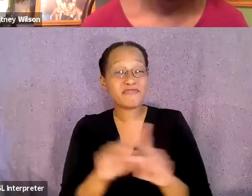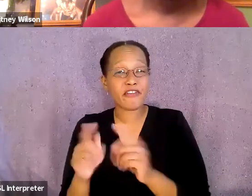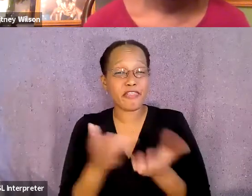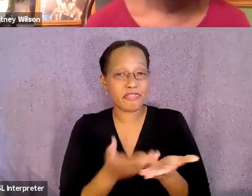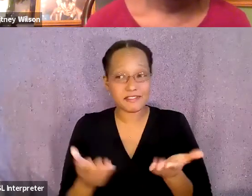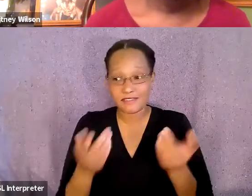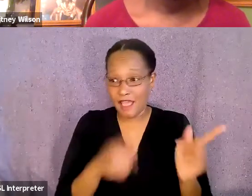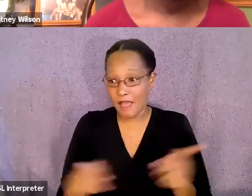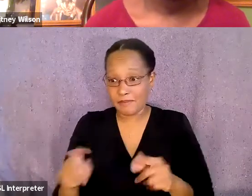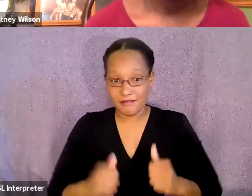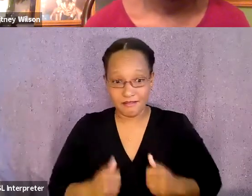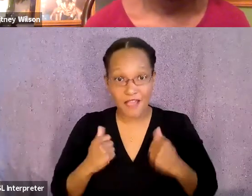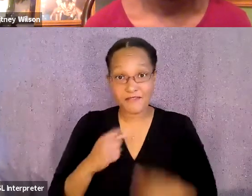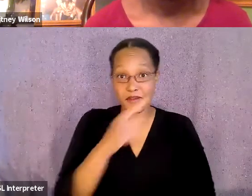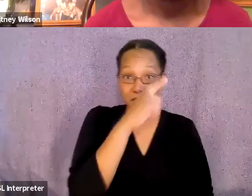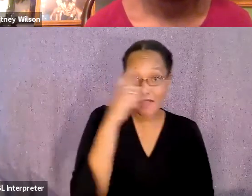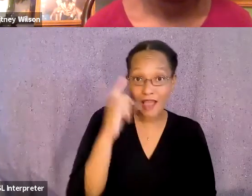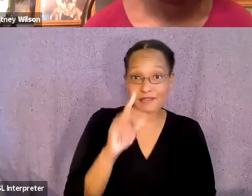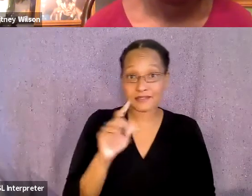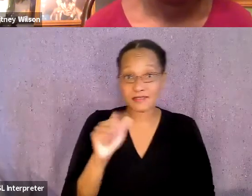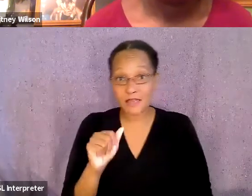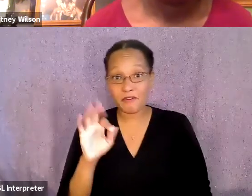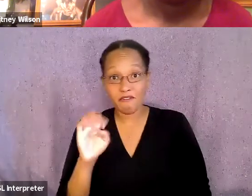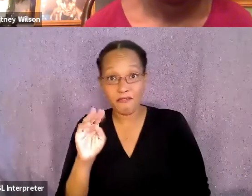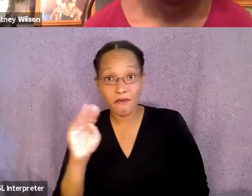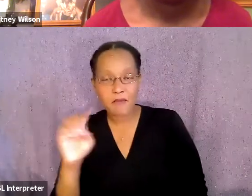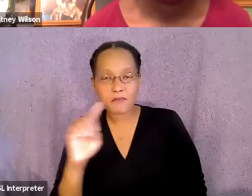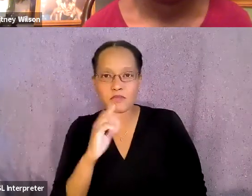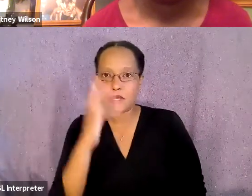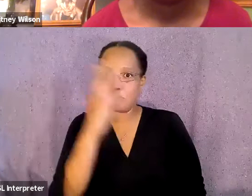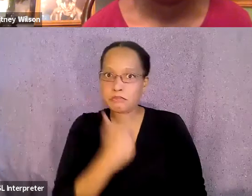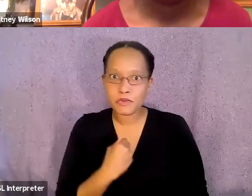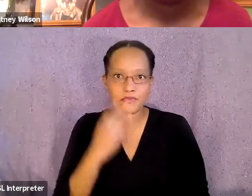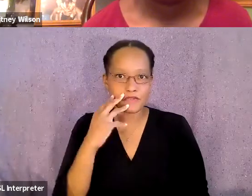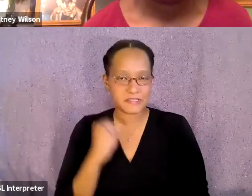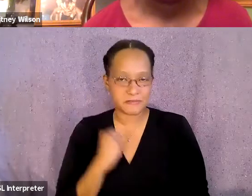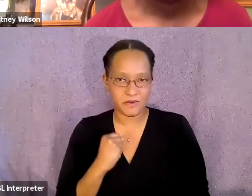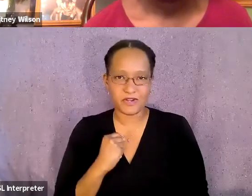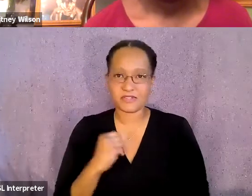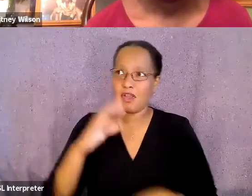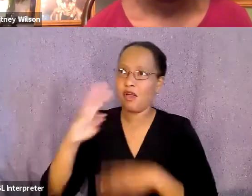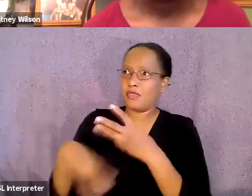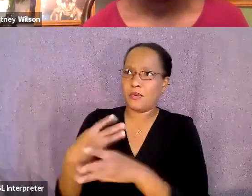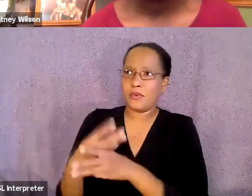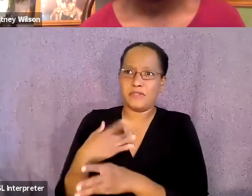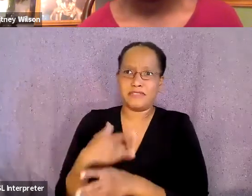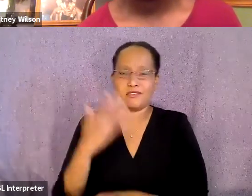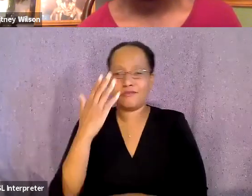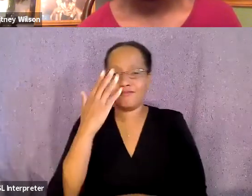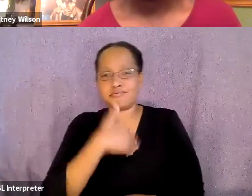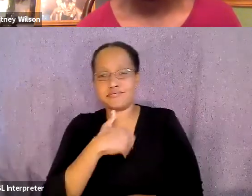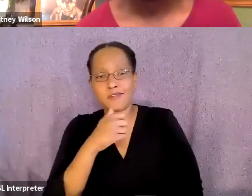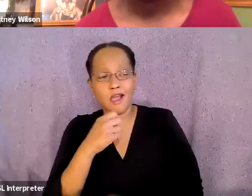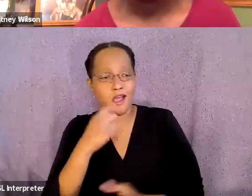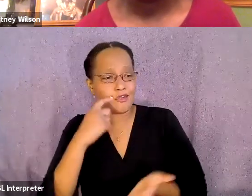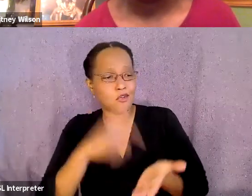Black, disabled, and family is a beautiful experience that the world fails to uplift, protect, and respect.